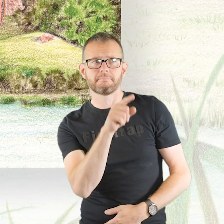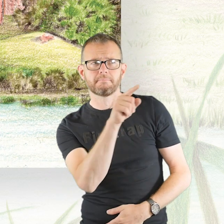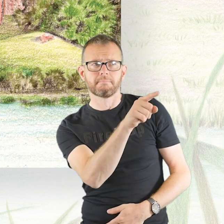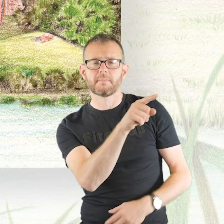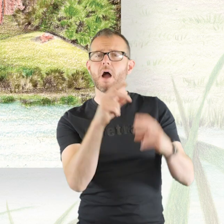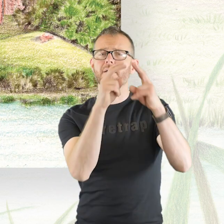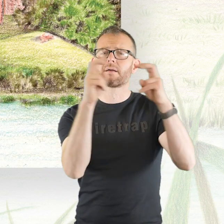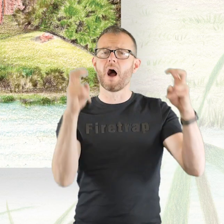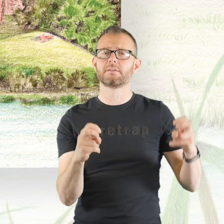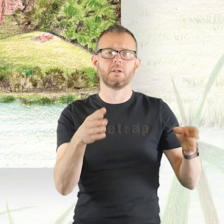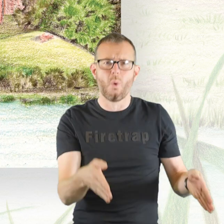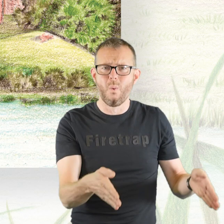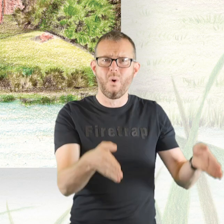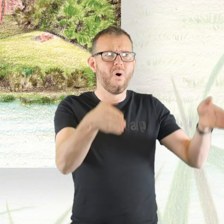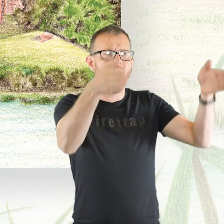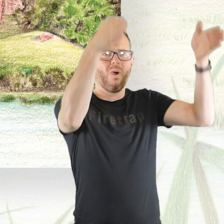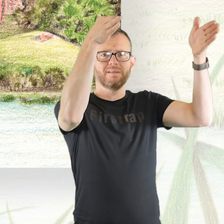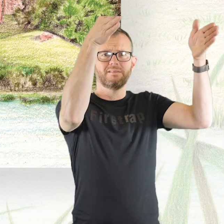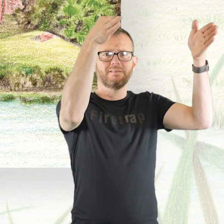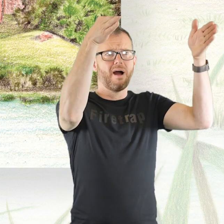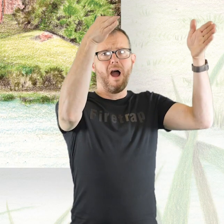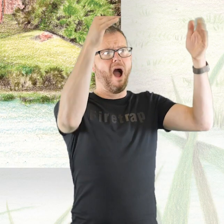The castle walls were very tall.